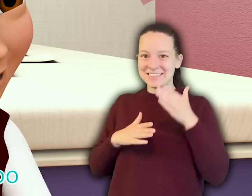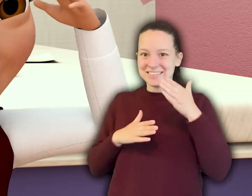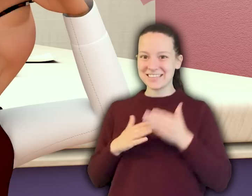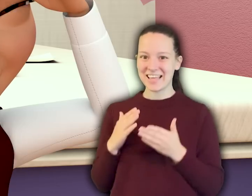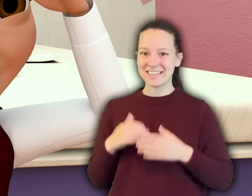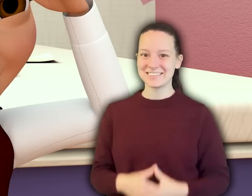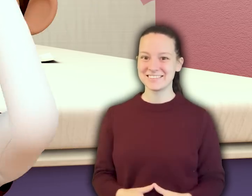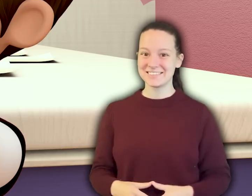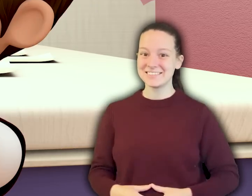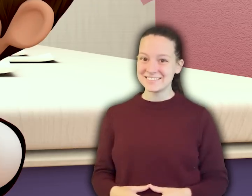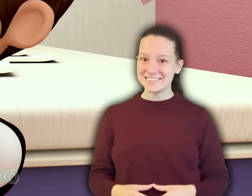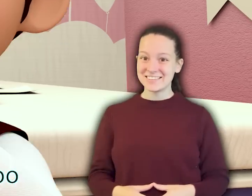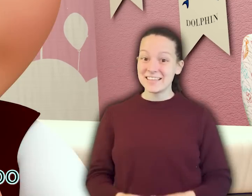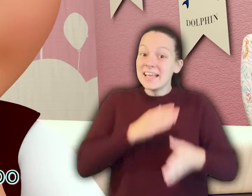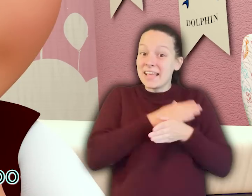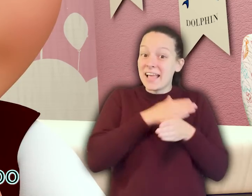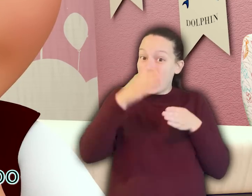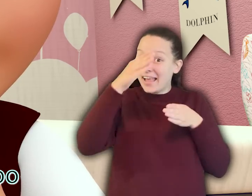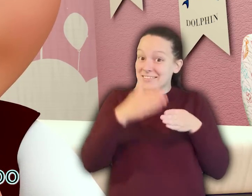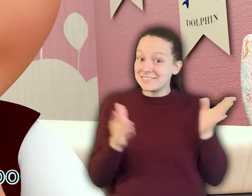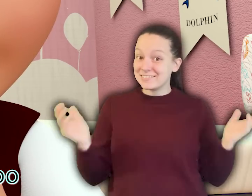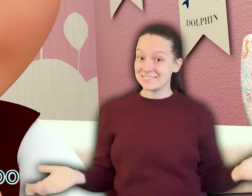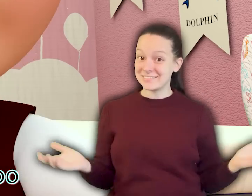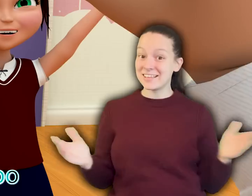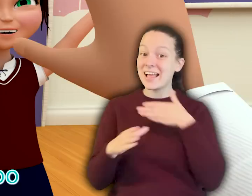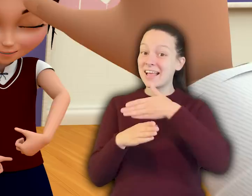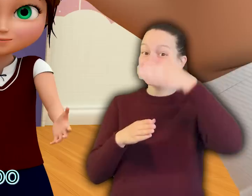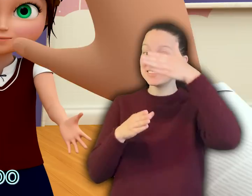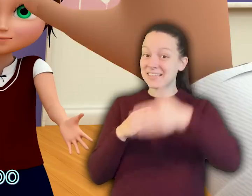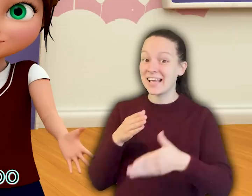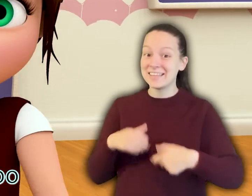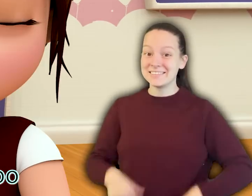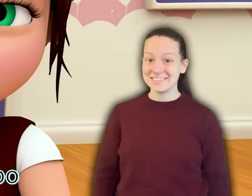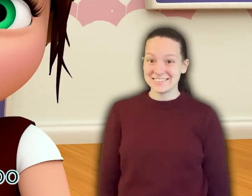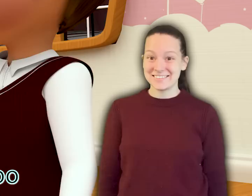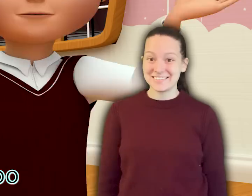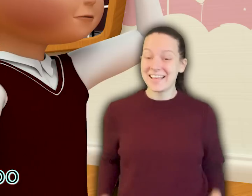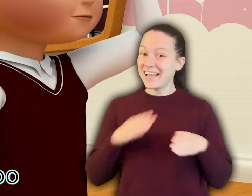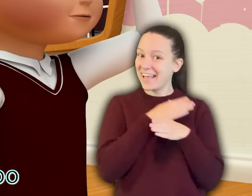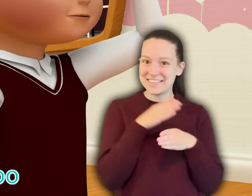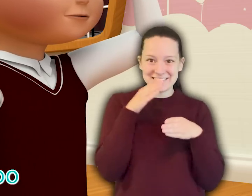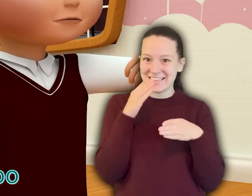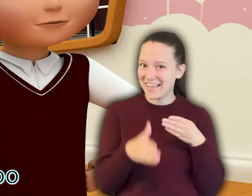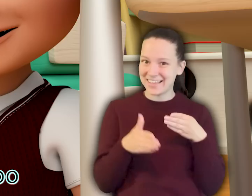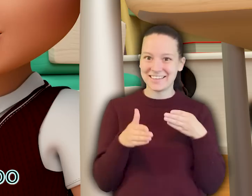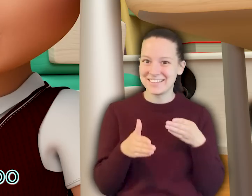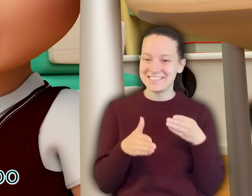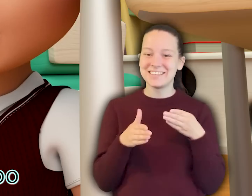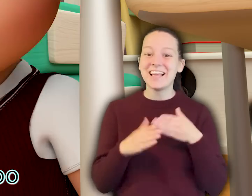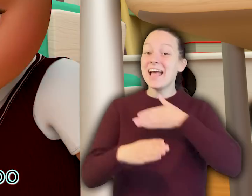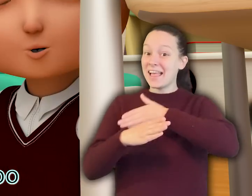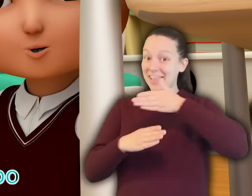do it's the end it's the end do doo doo do it's the end do do do do it's the